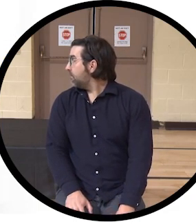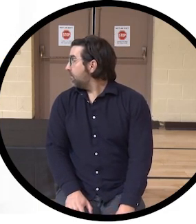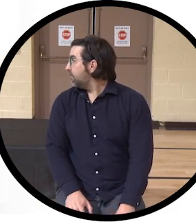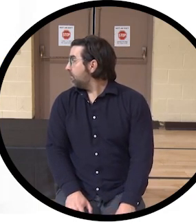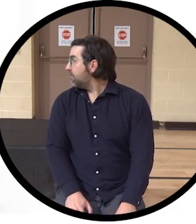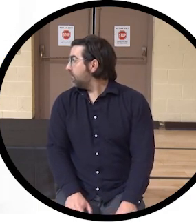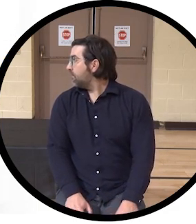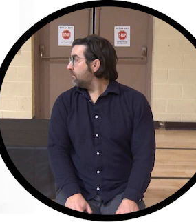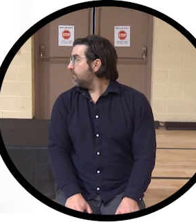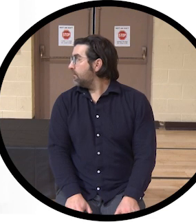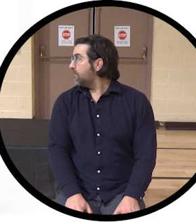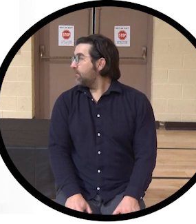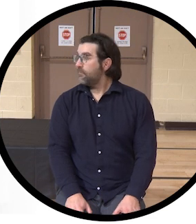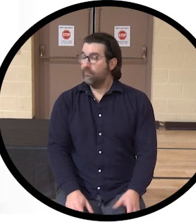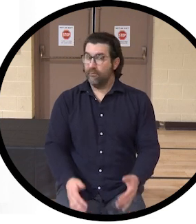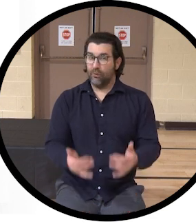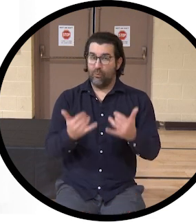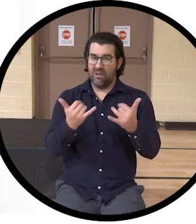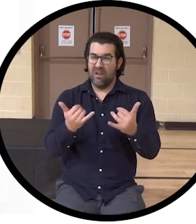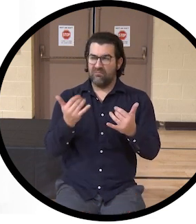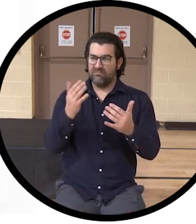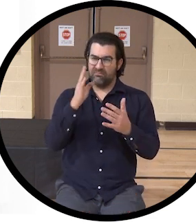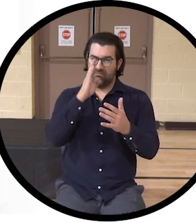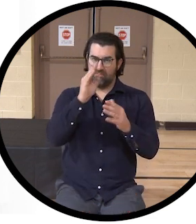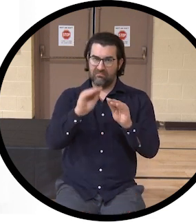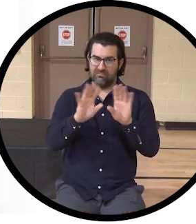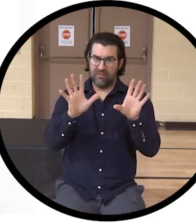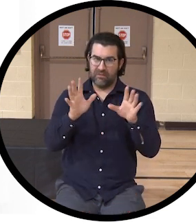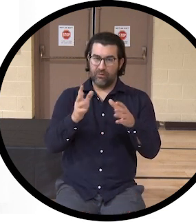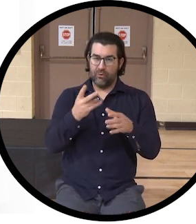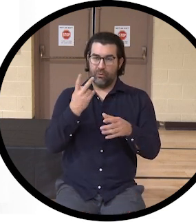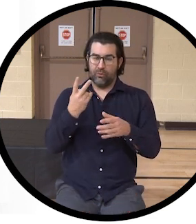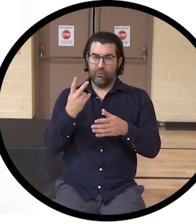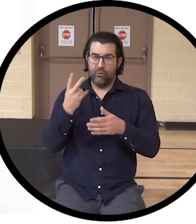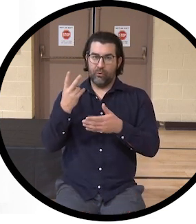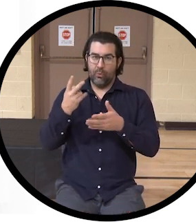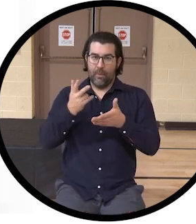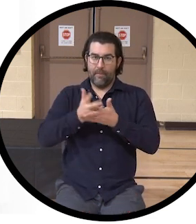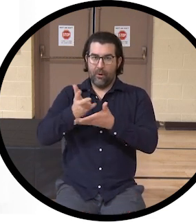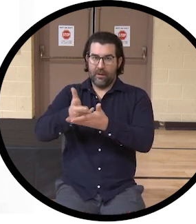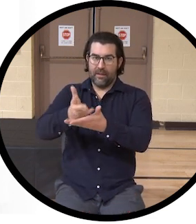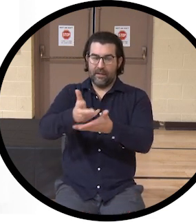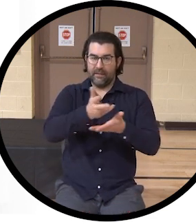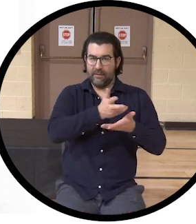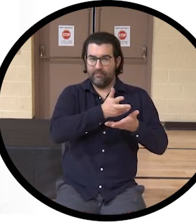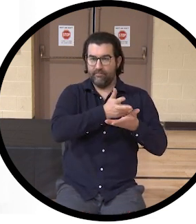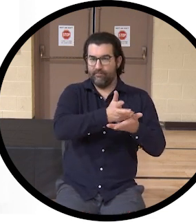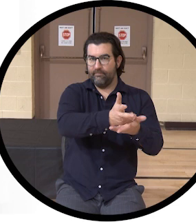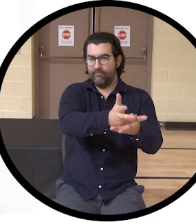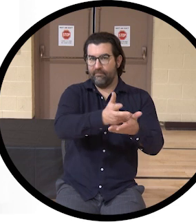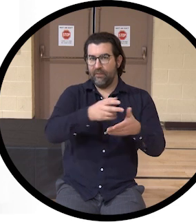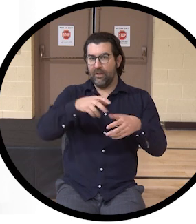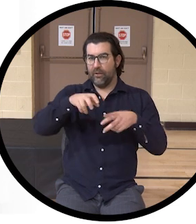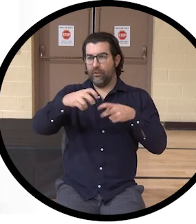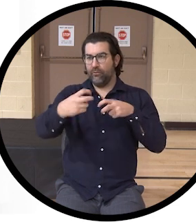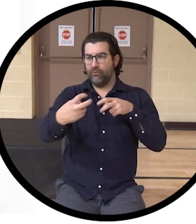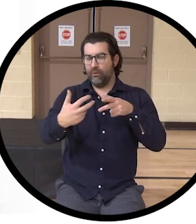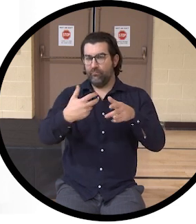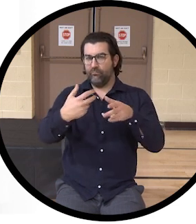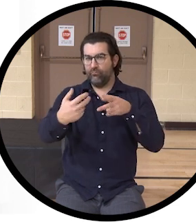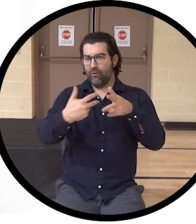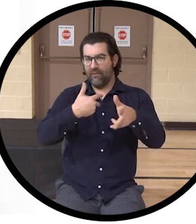So our current conditions are pretty straightforward: 2 parking lanes and 2 travel lanes on the Chislett